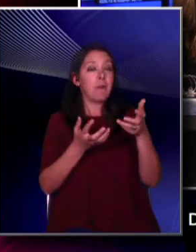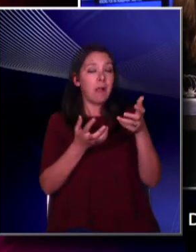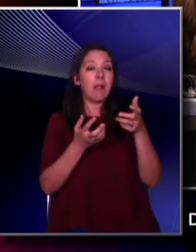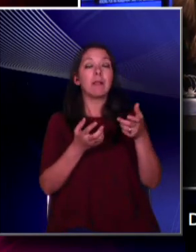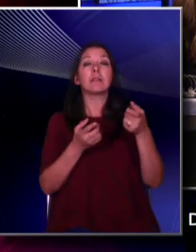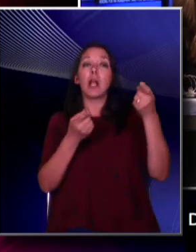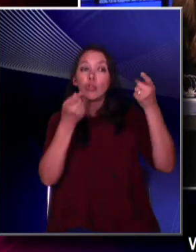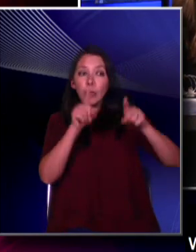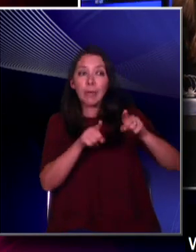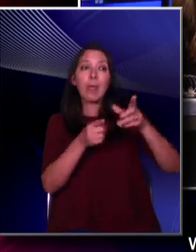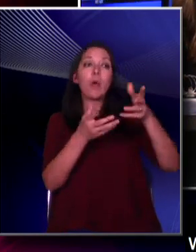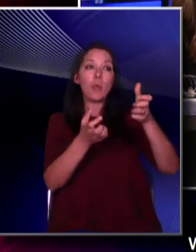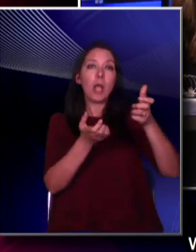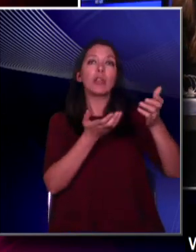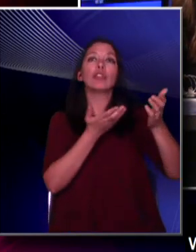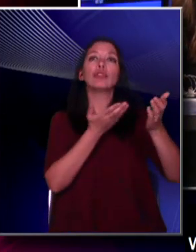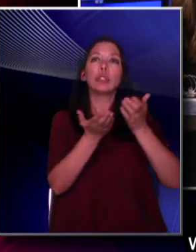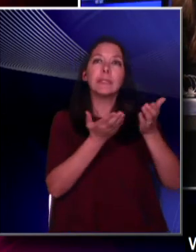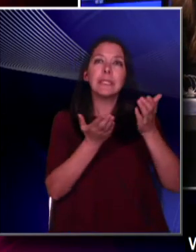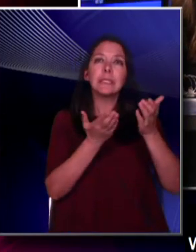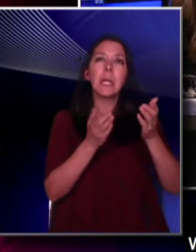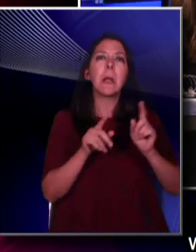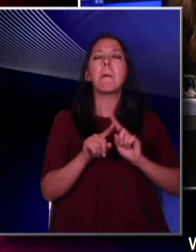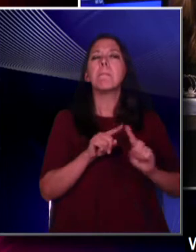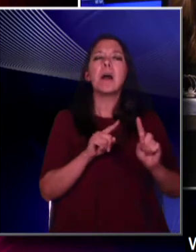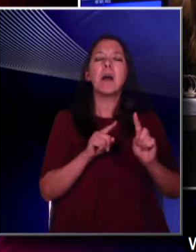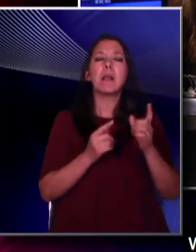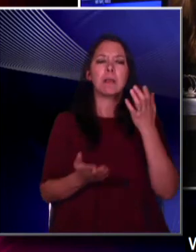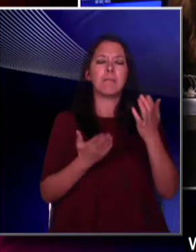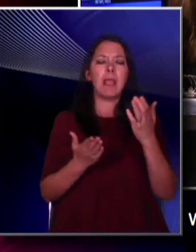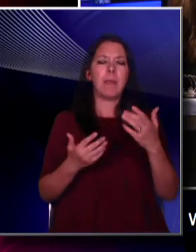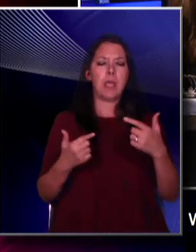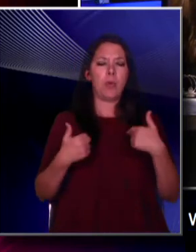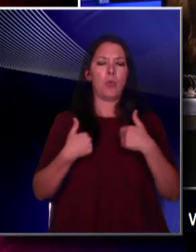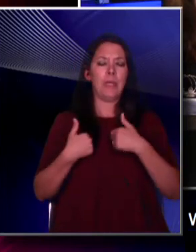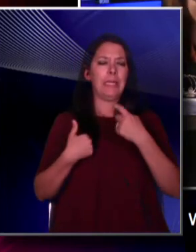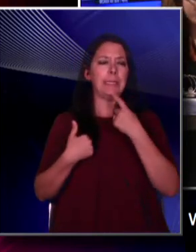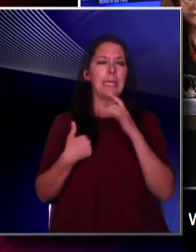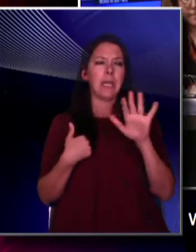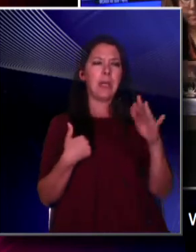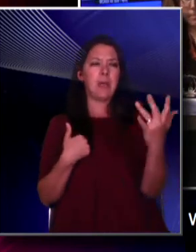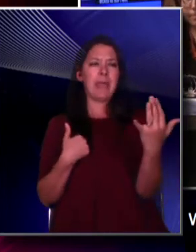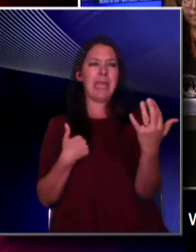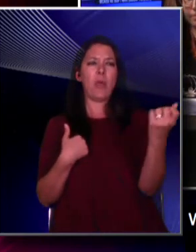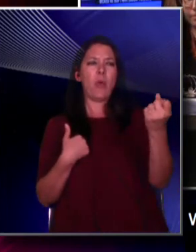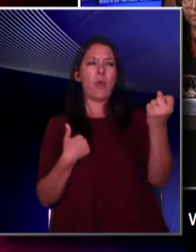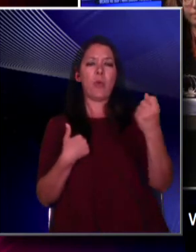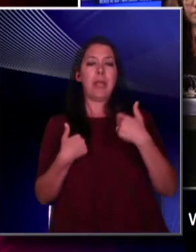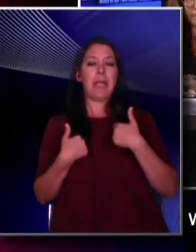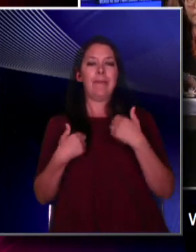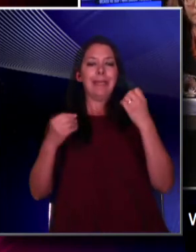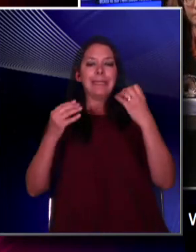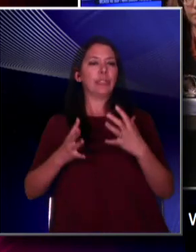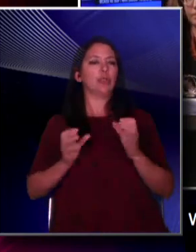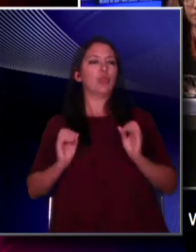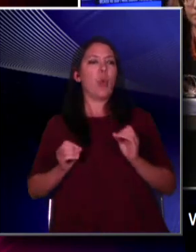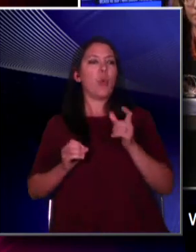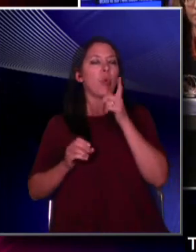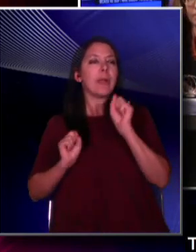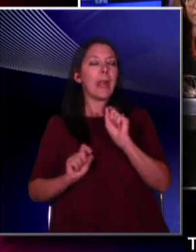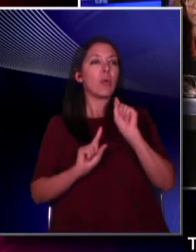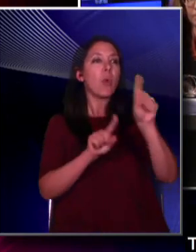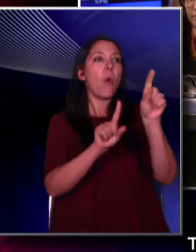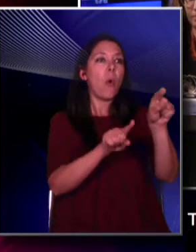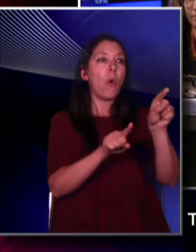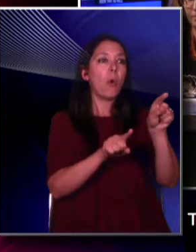say, oh, because we don't have enough teachers, we need to let you know that as well.